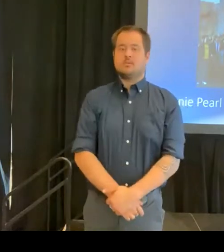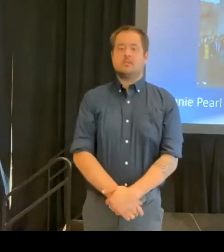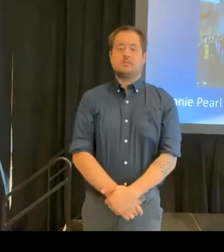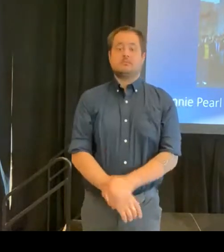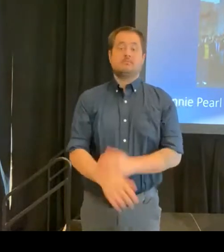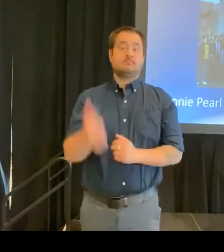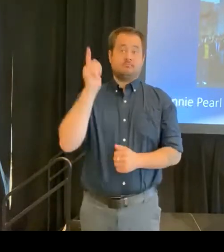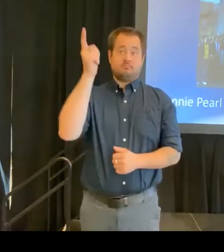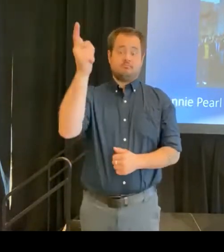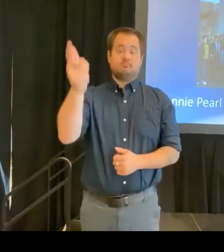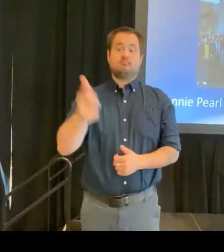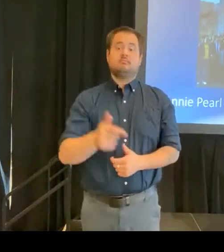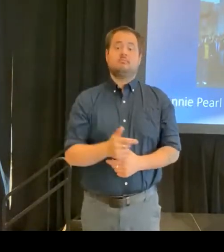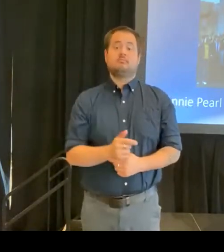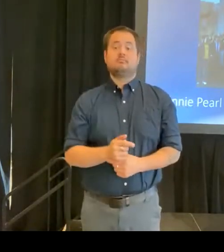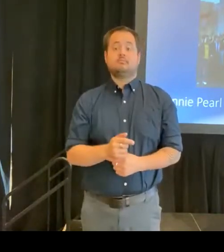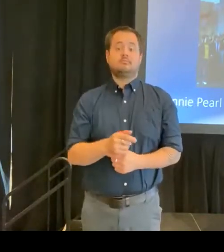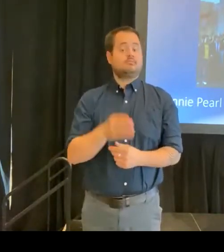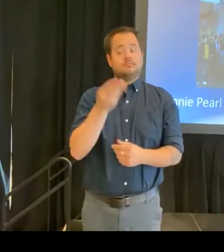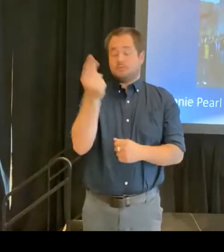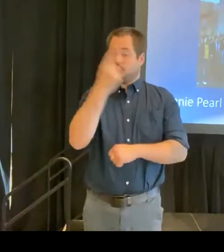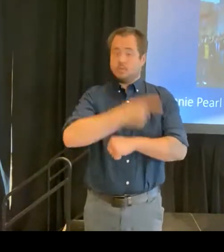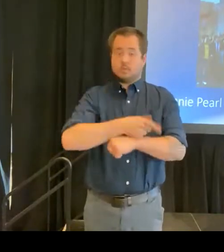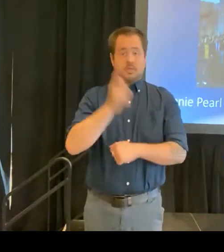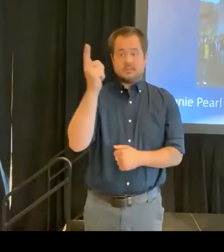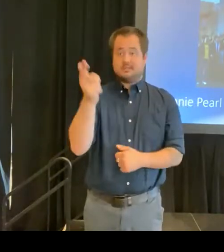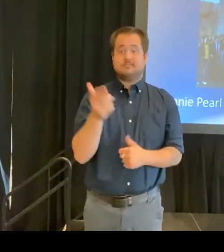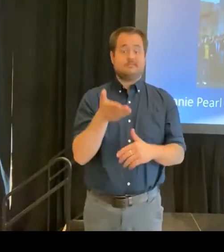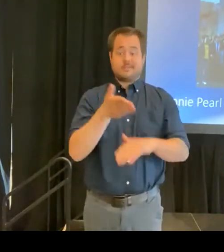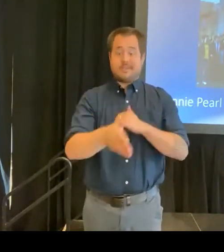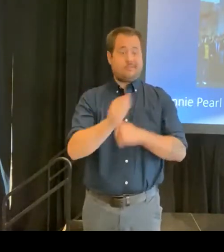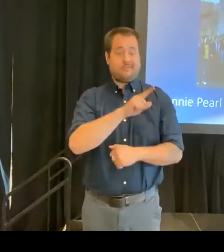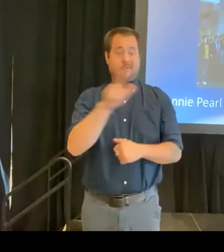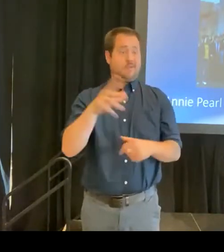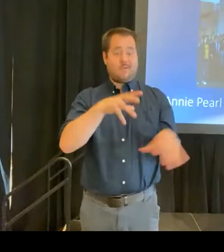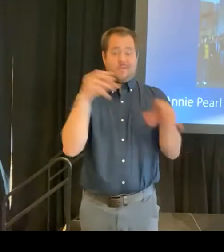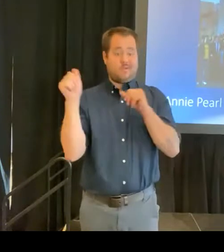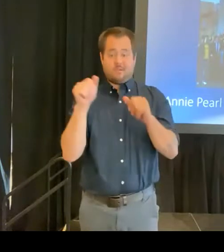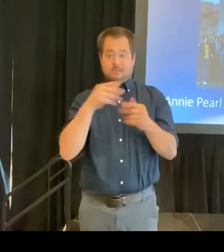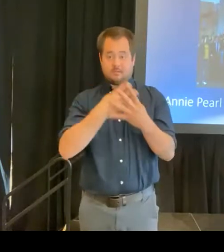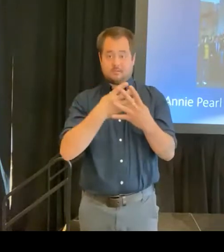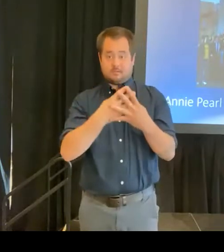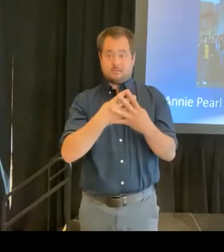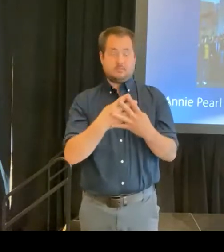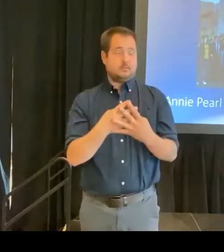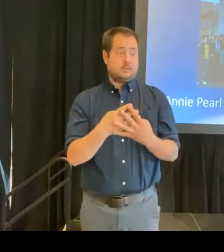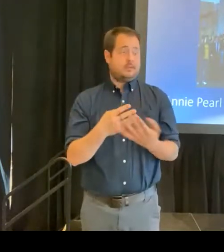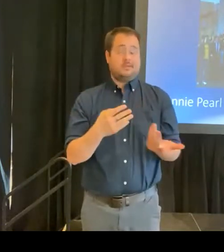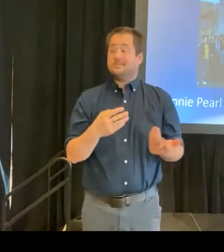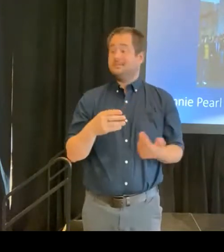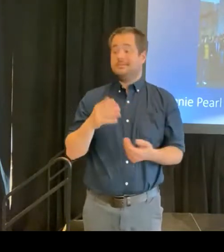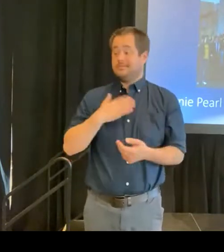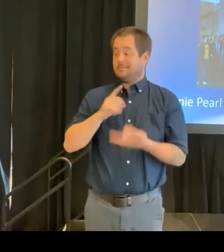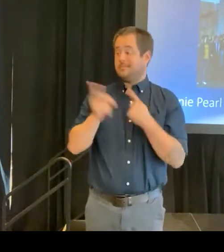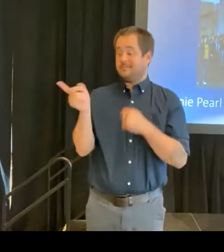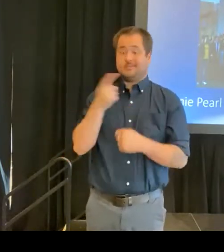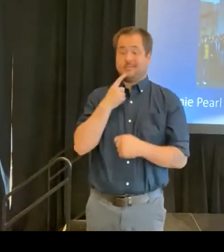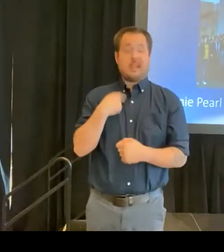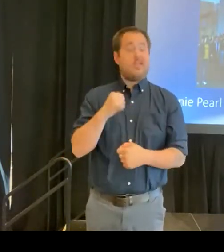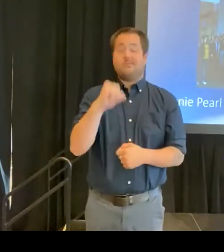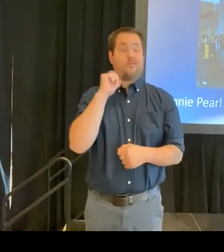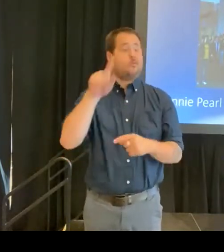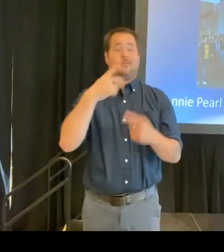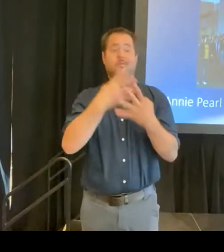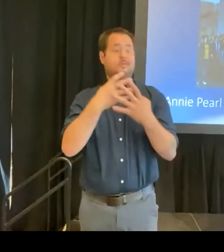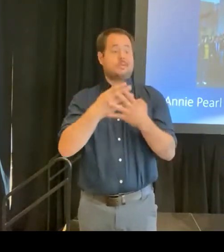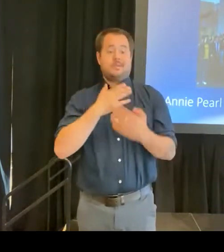later on, a few days later, after we all got out of jail, Johnny said, "I'm not going to jail in my suit and tie no more." He said,